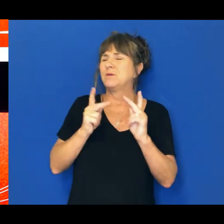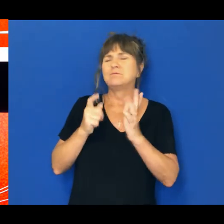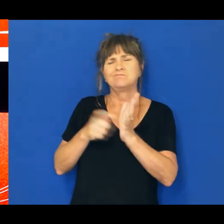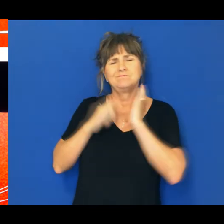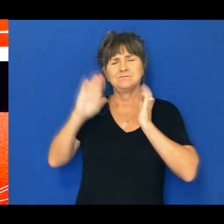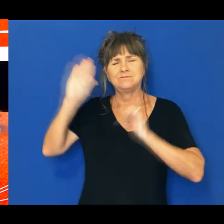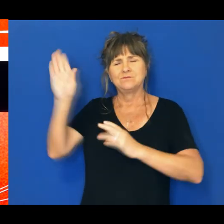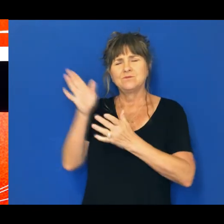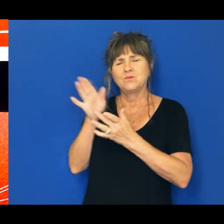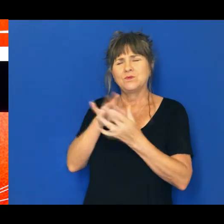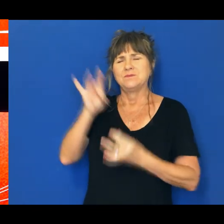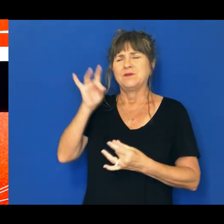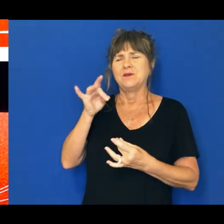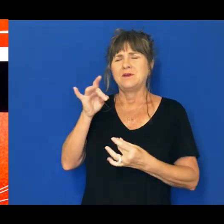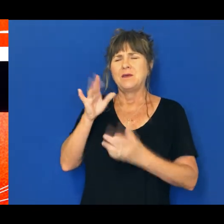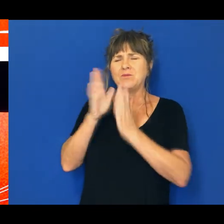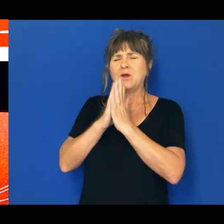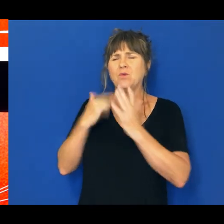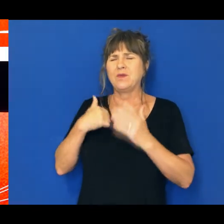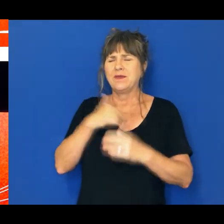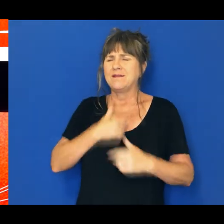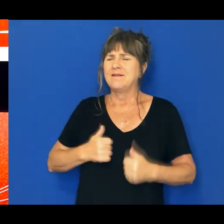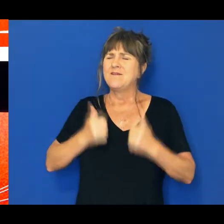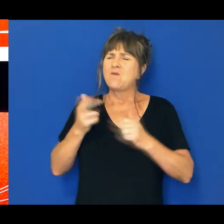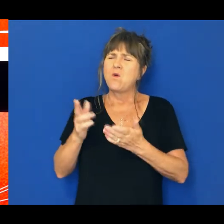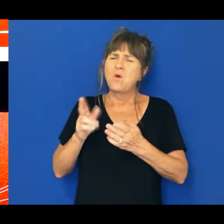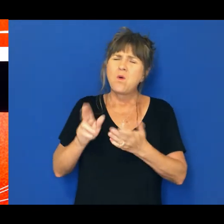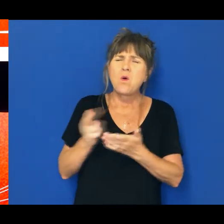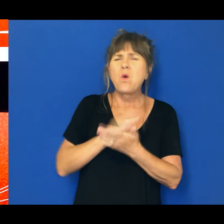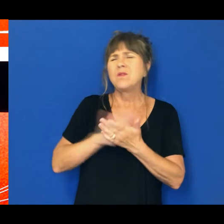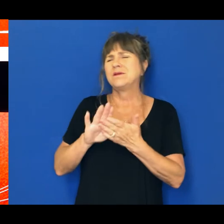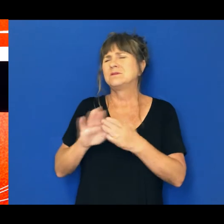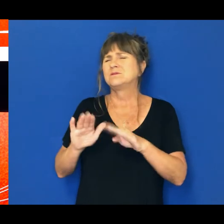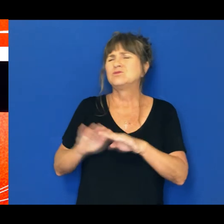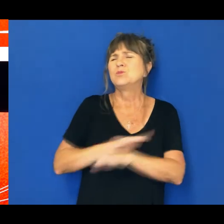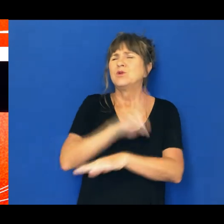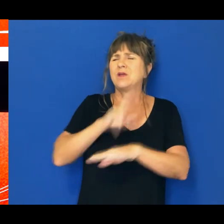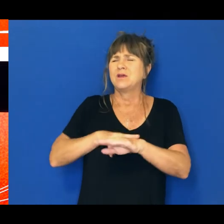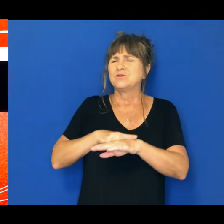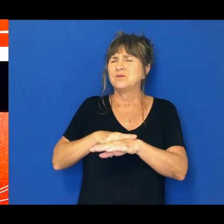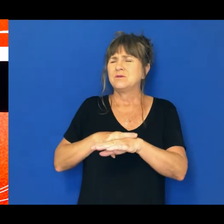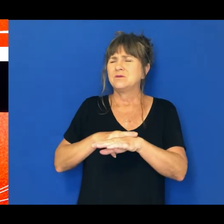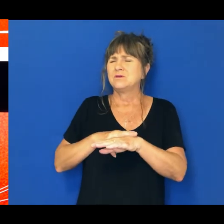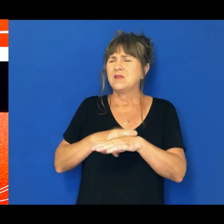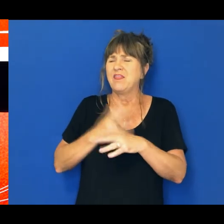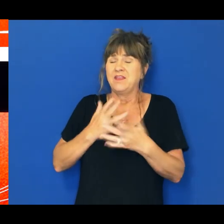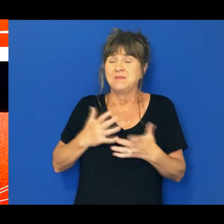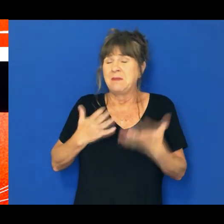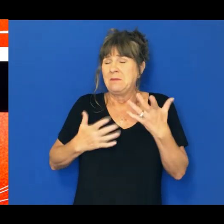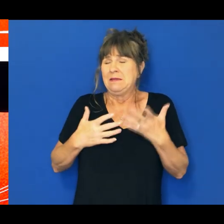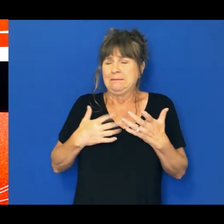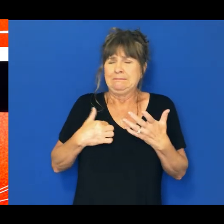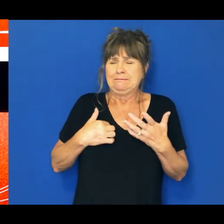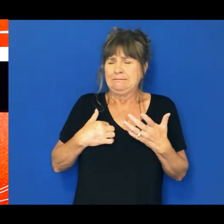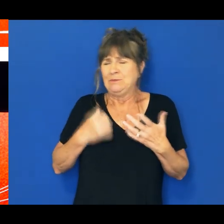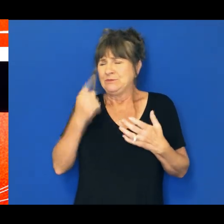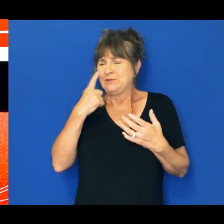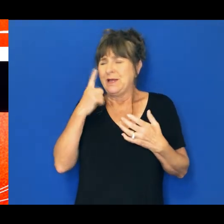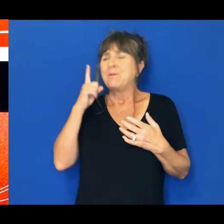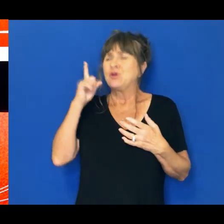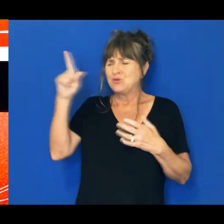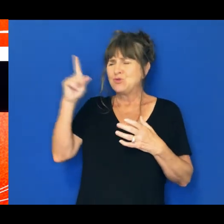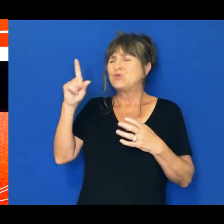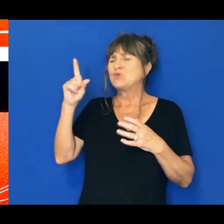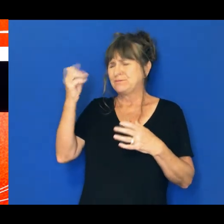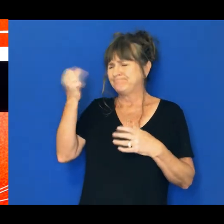lives, supernatural lives, and do the things that you've done that we read about that don't make sense, but you did them and said that we can by your Spirit in